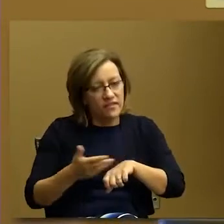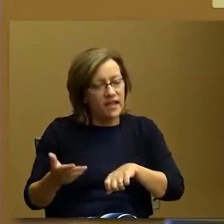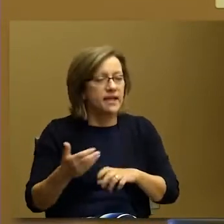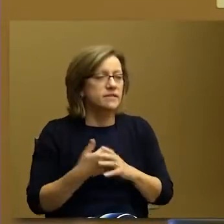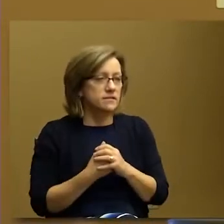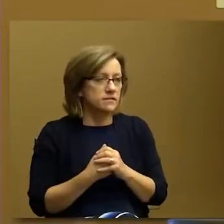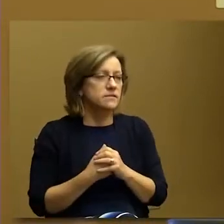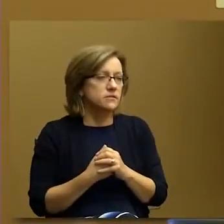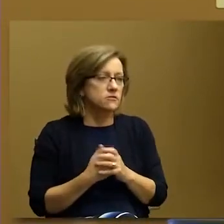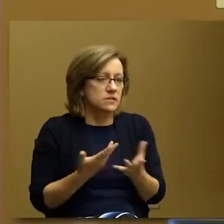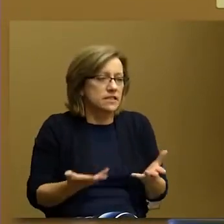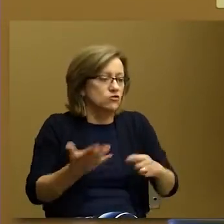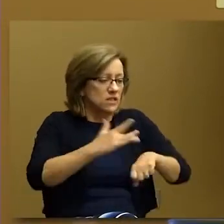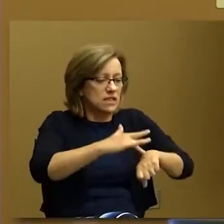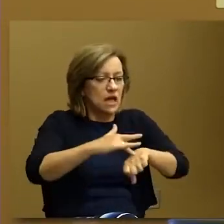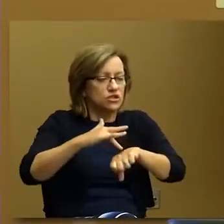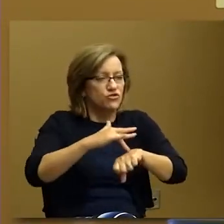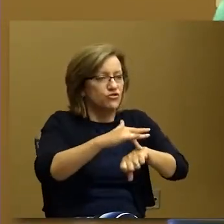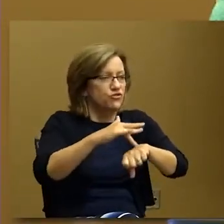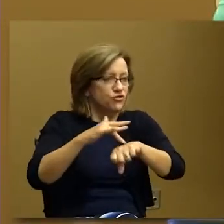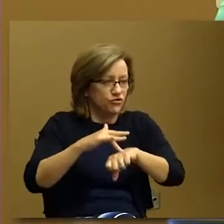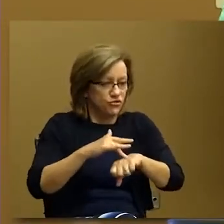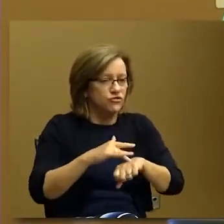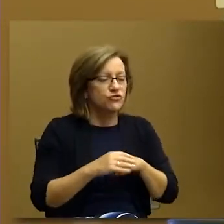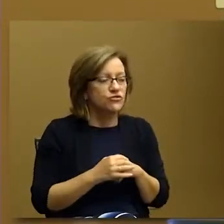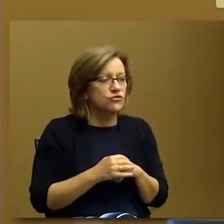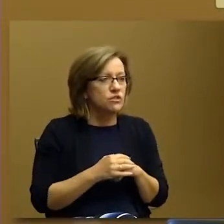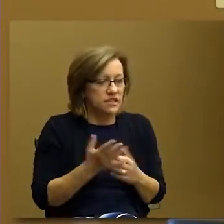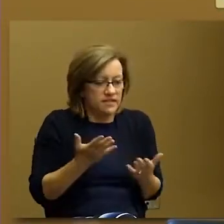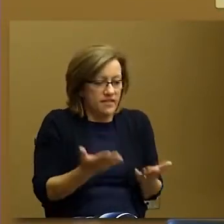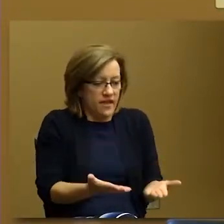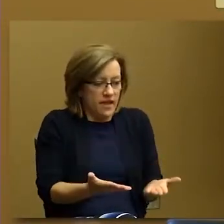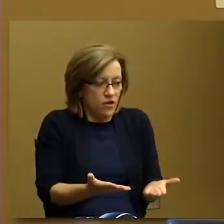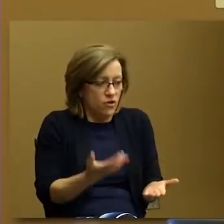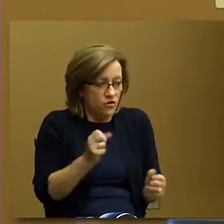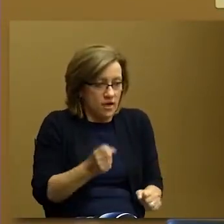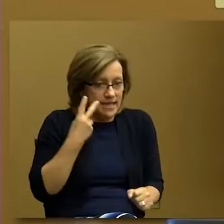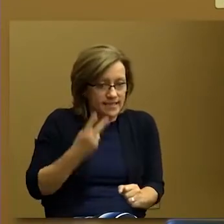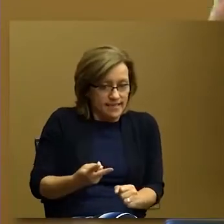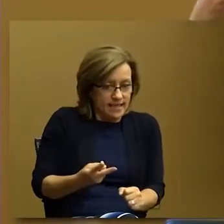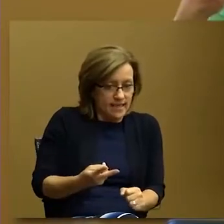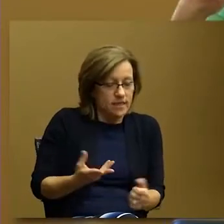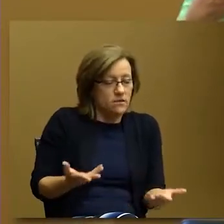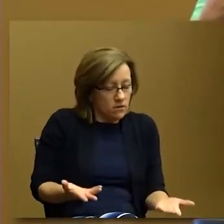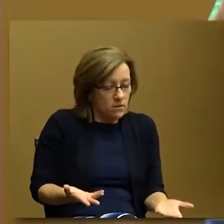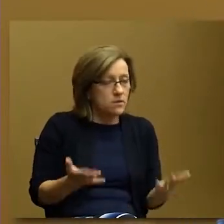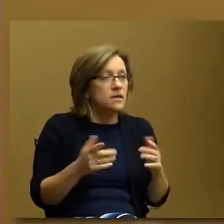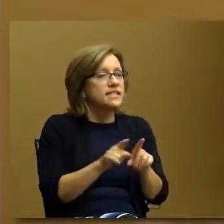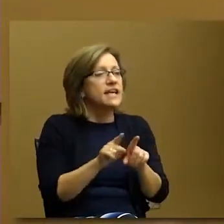kind of symbol systems where it's there and they can see it. Sounds,